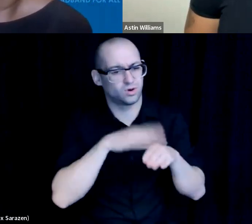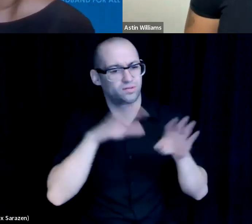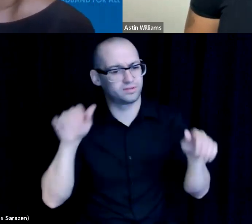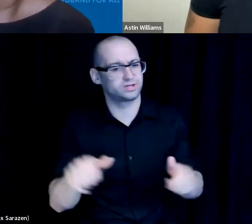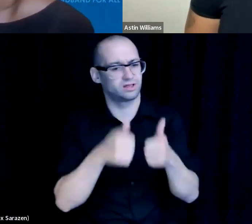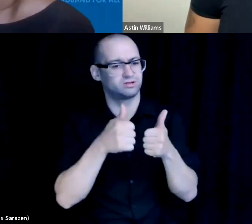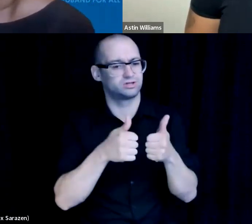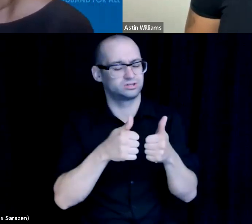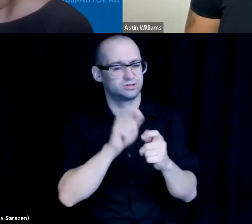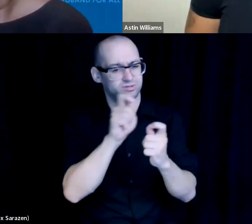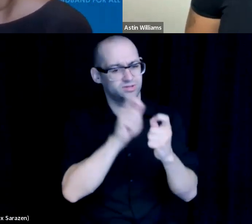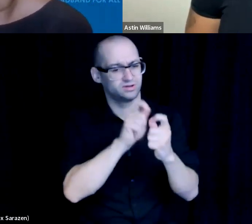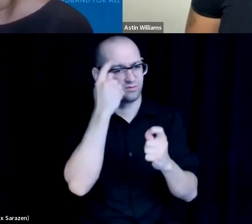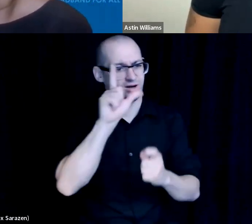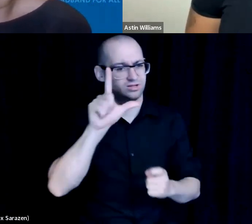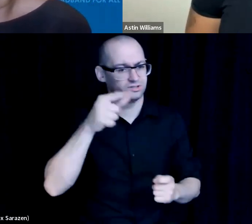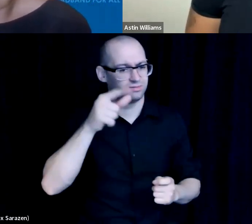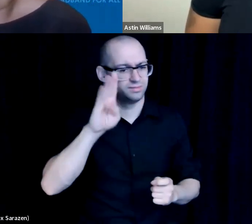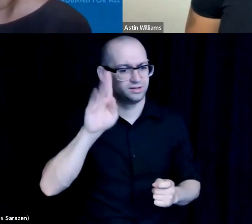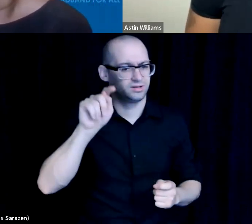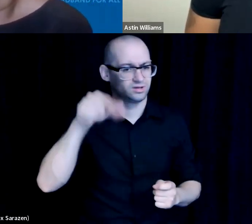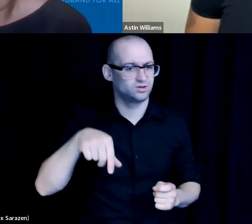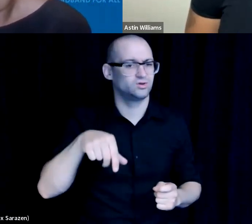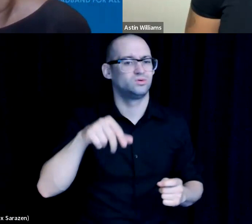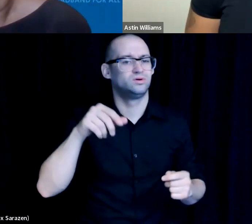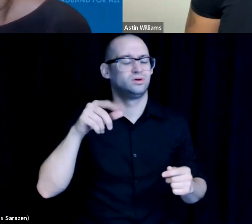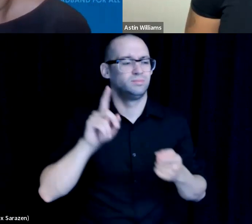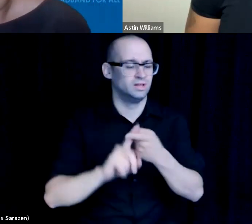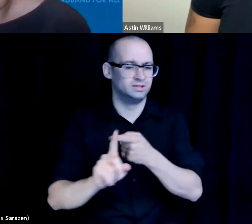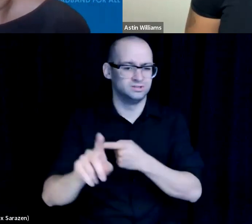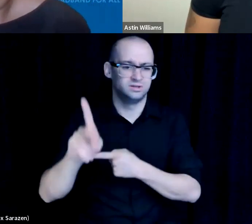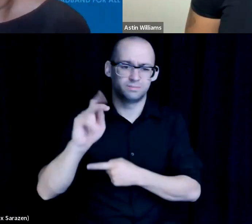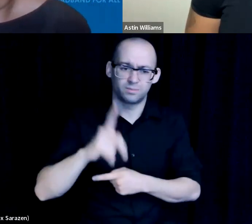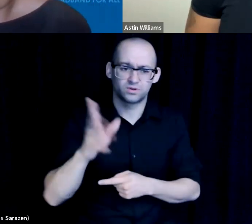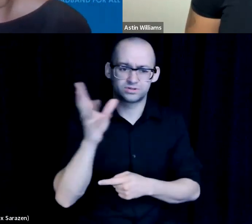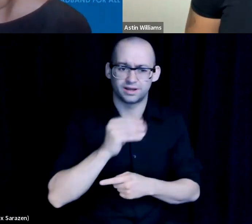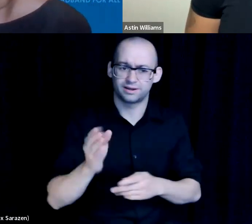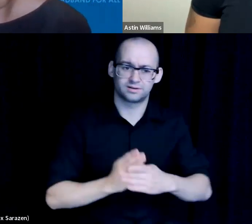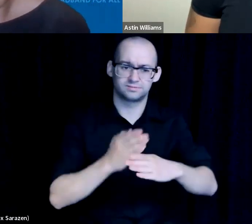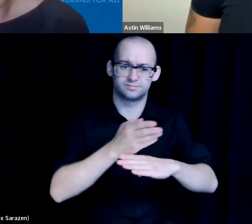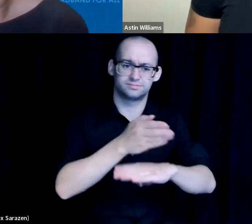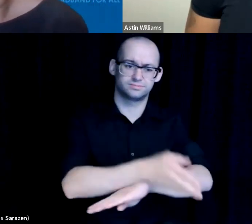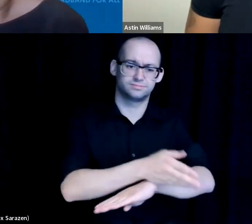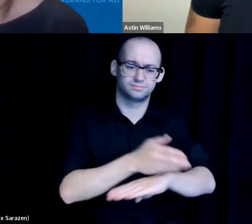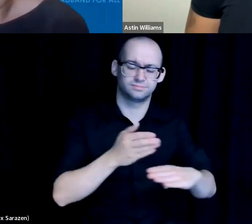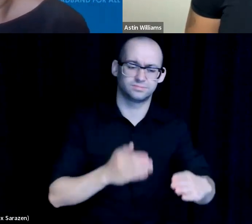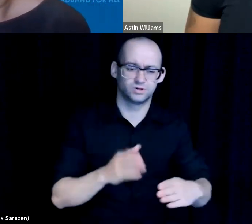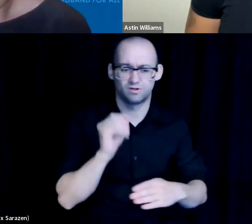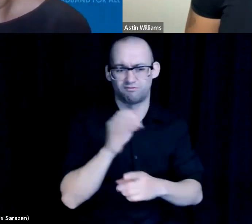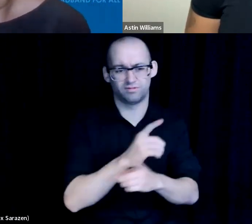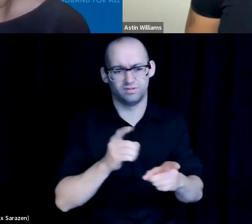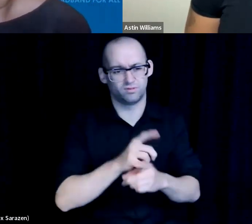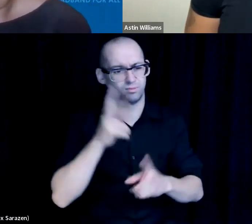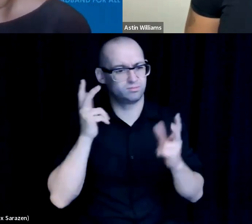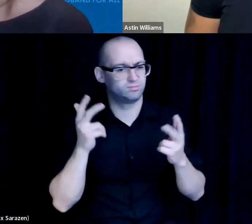the LGBTQ plus population, but also the intersectionalities of it, right? I think when we first spoke,